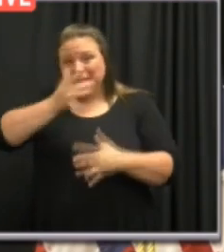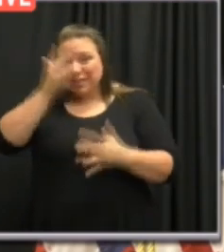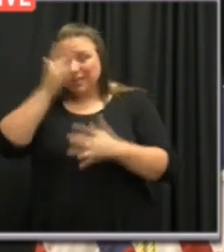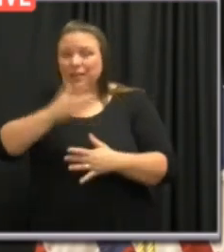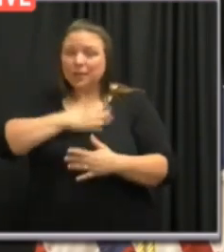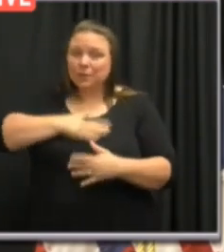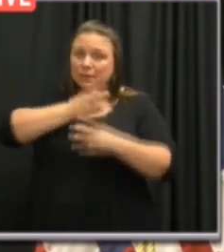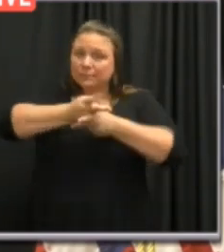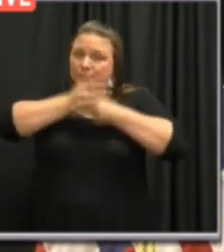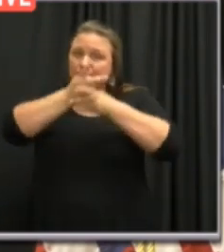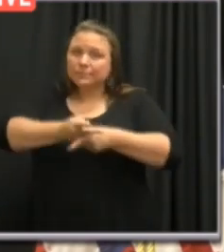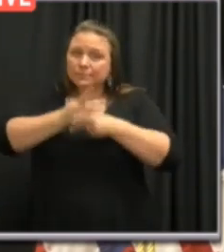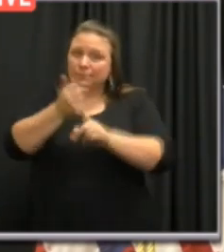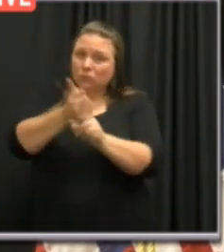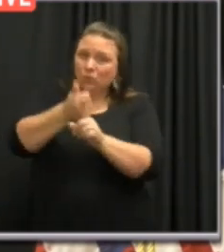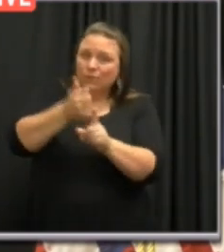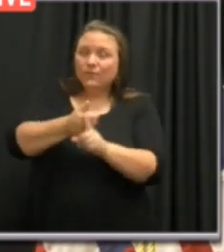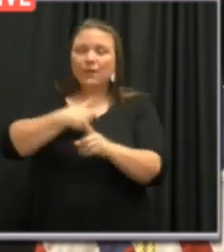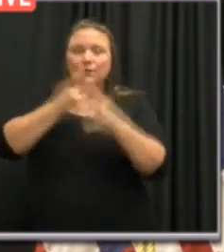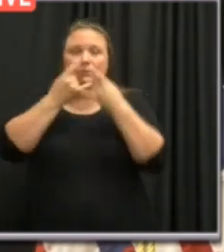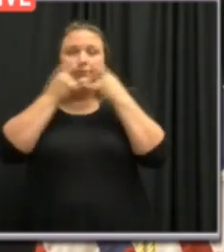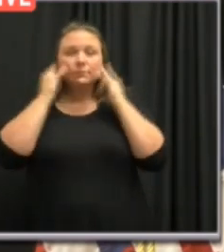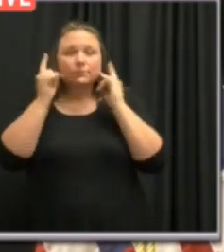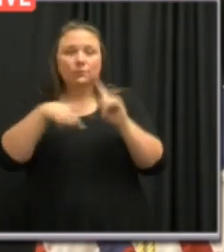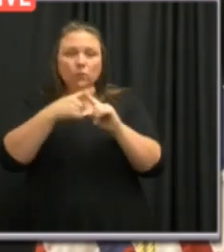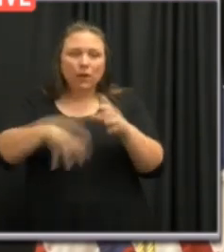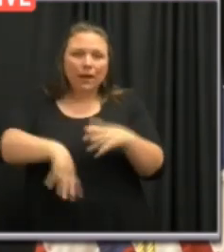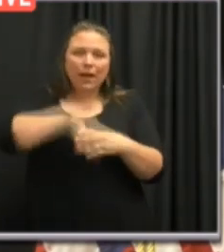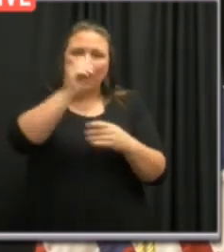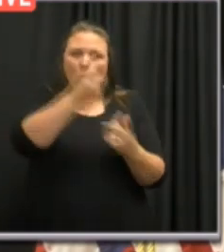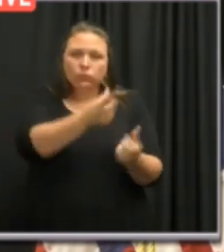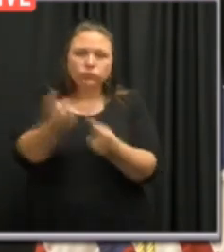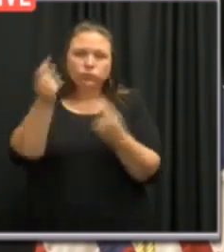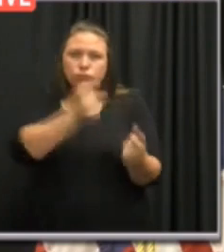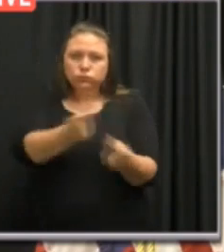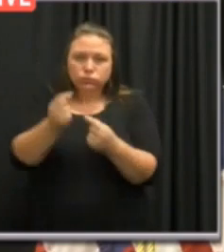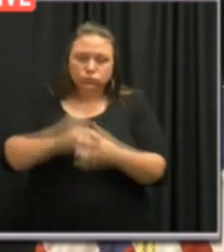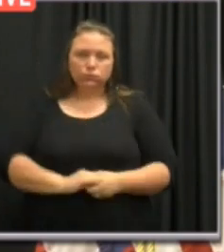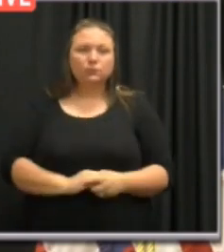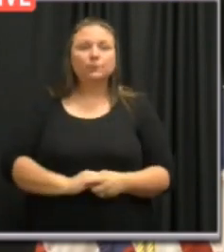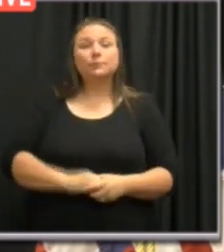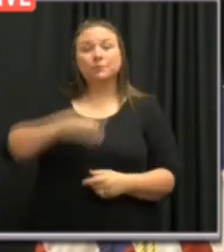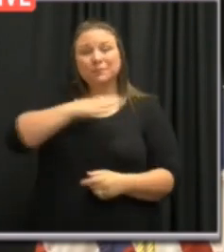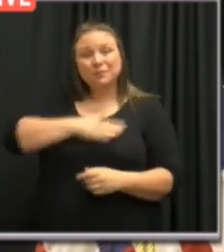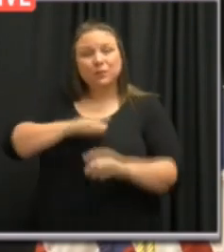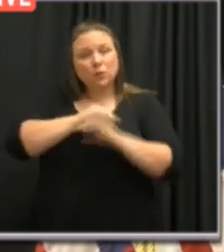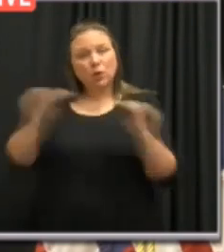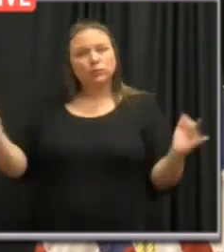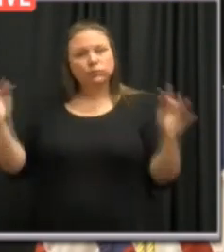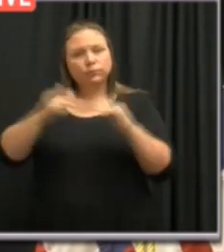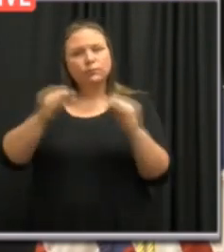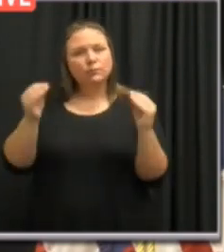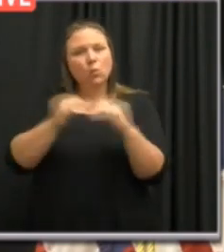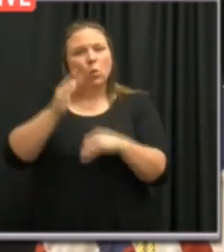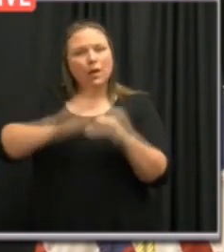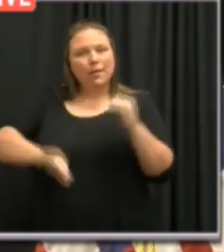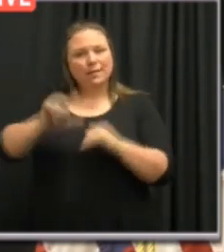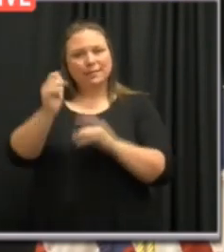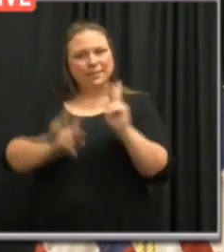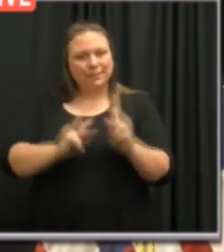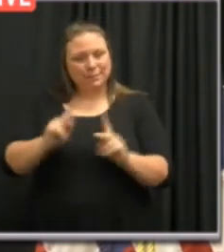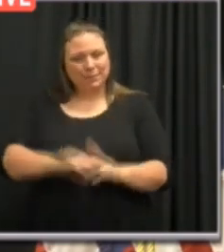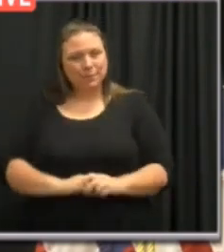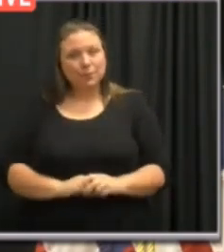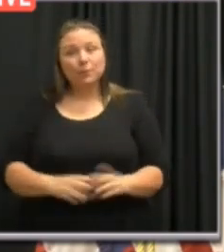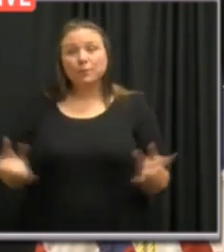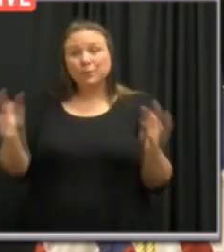be extra vigilant. Wear face coverings when out in public. And please, no gatherings of more than 10 people. For